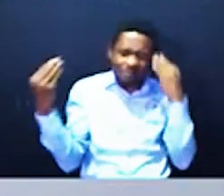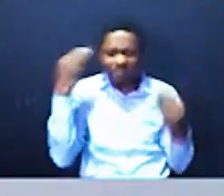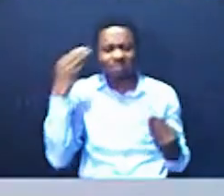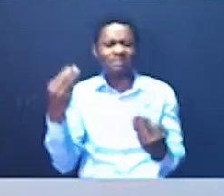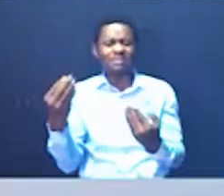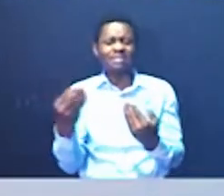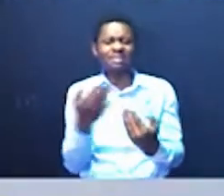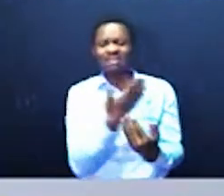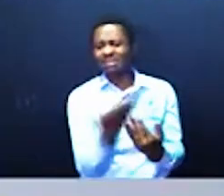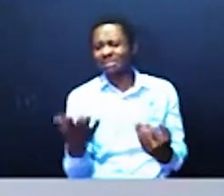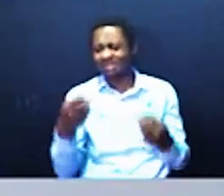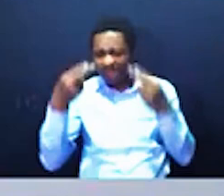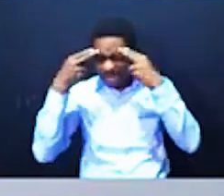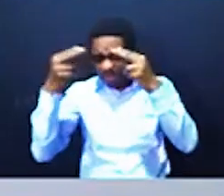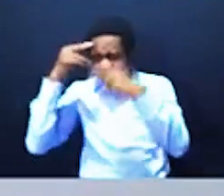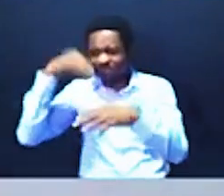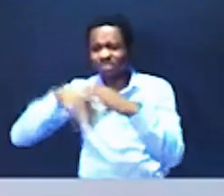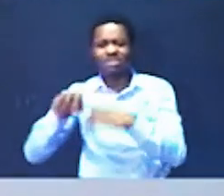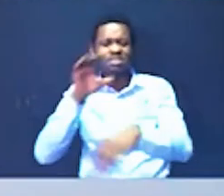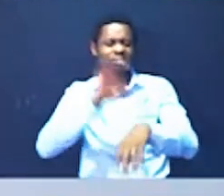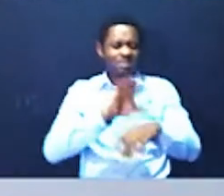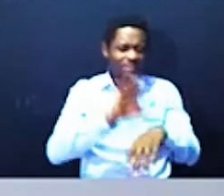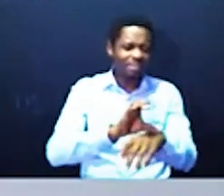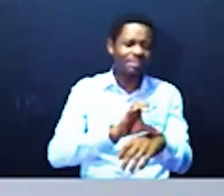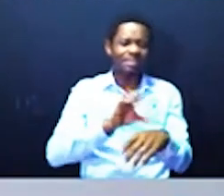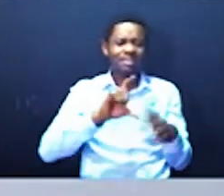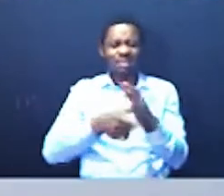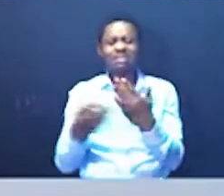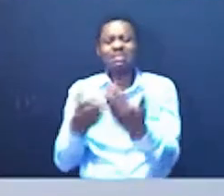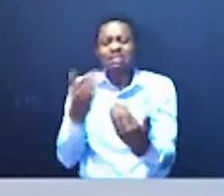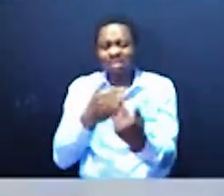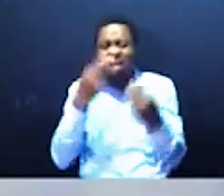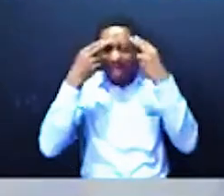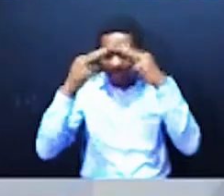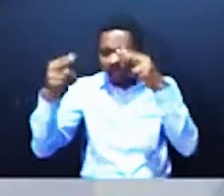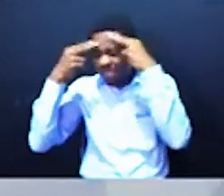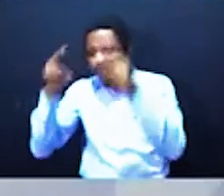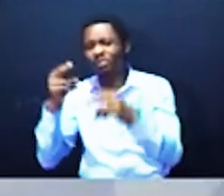church community. Now let's take